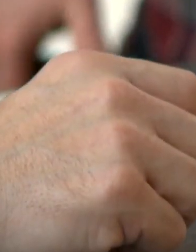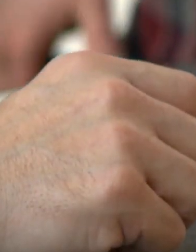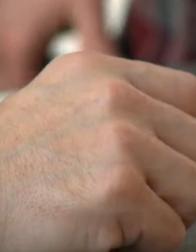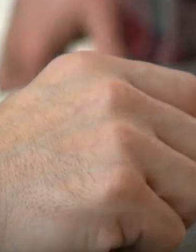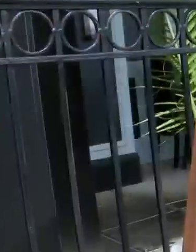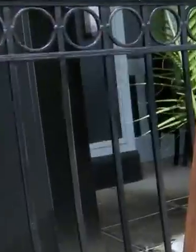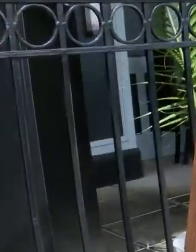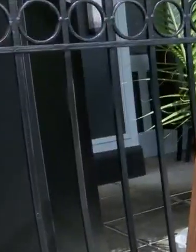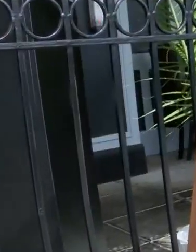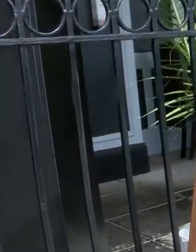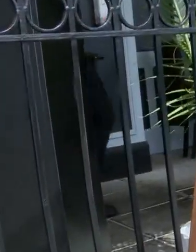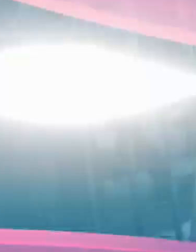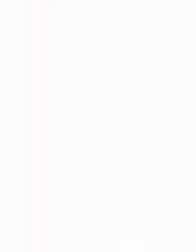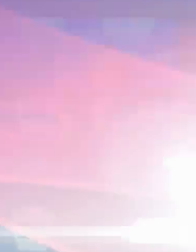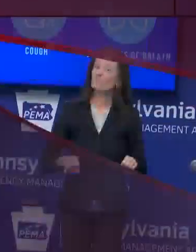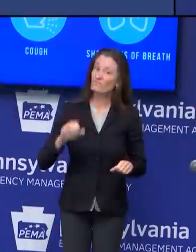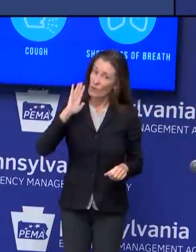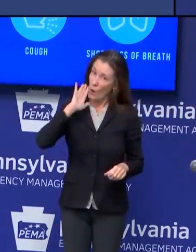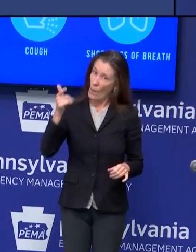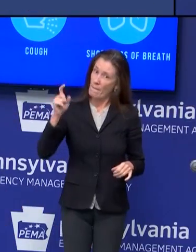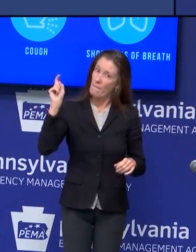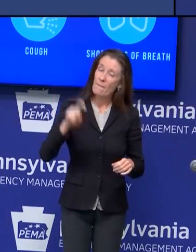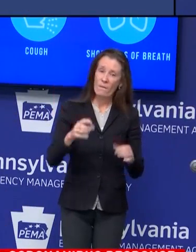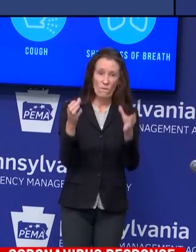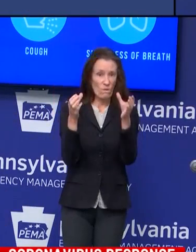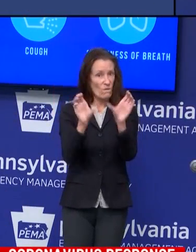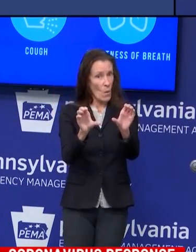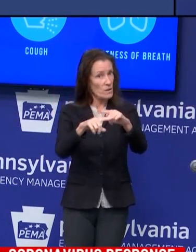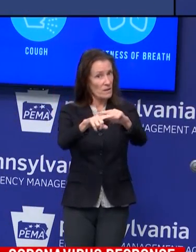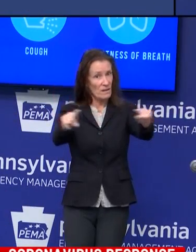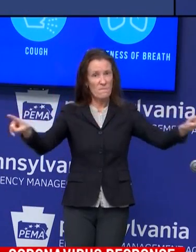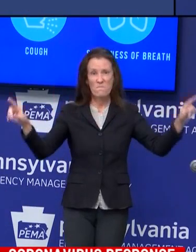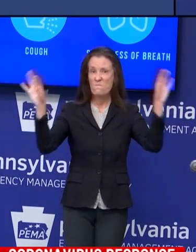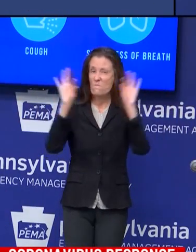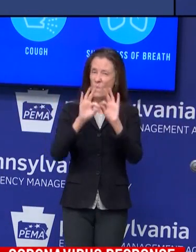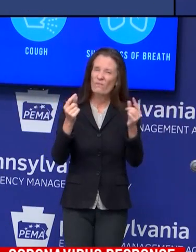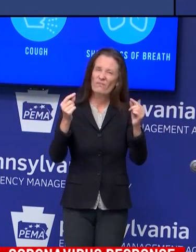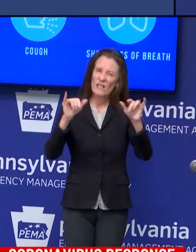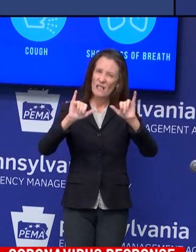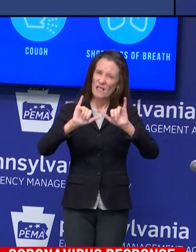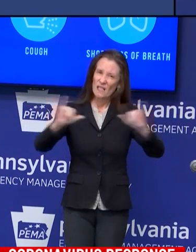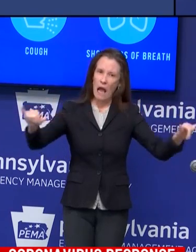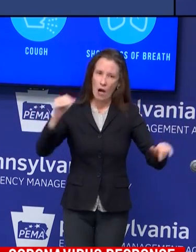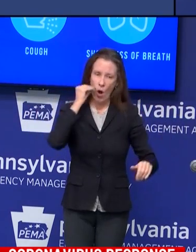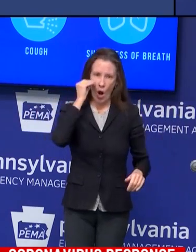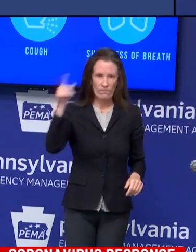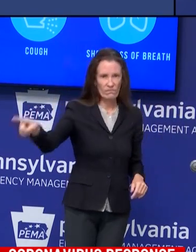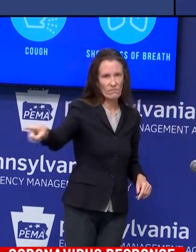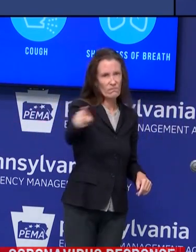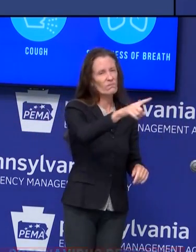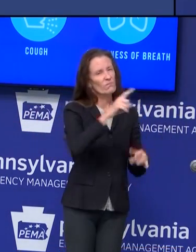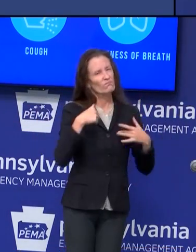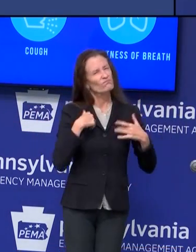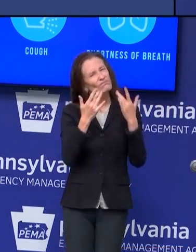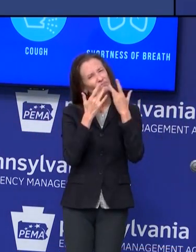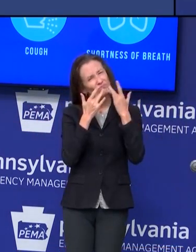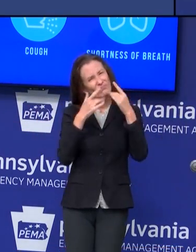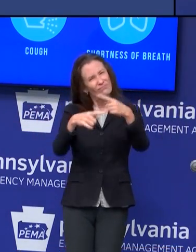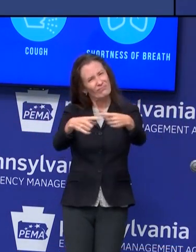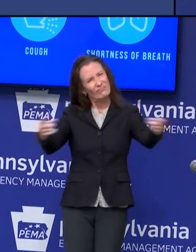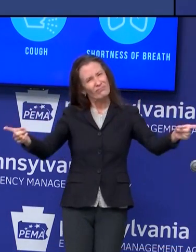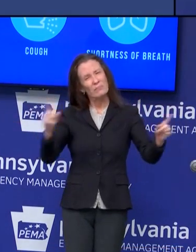absolutely necessary. In order to stay safe, ought to stay home. It's vital that every single Pennsylvanian takes these mitigation